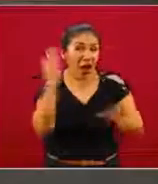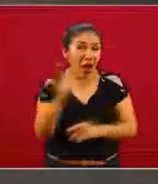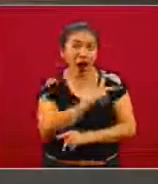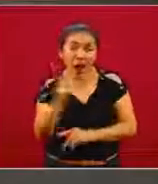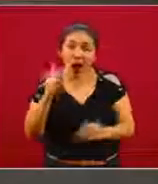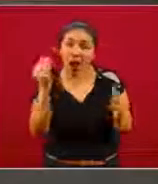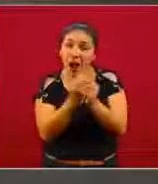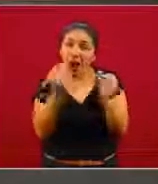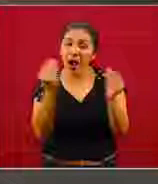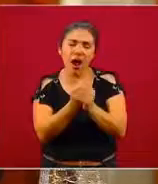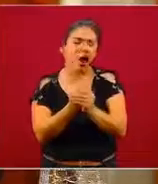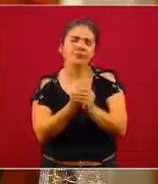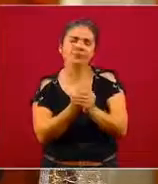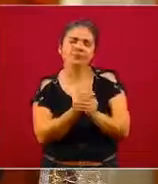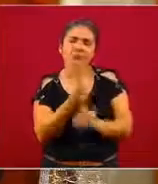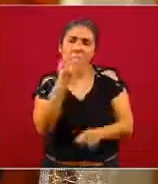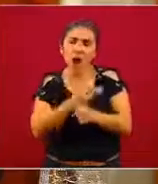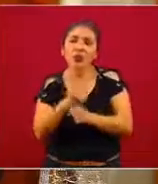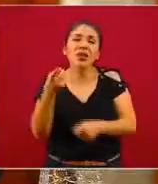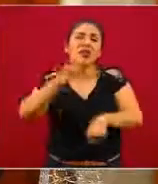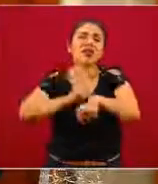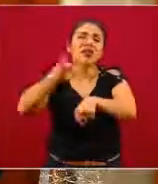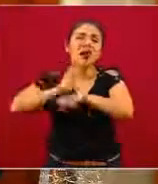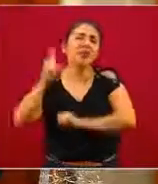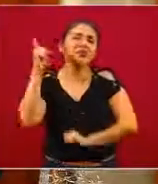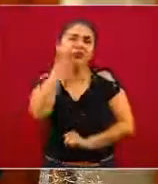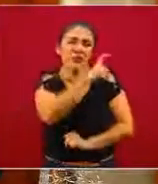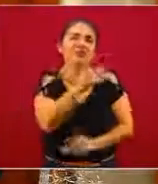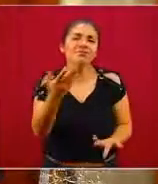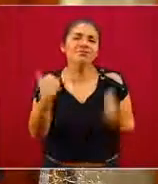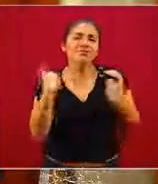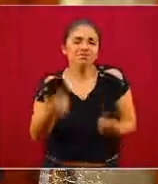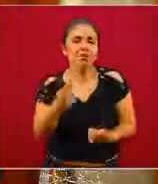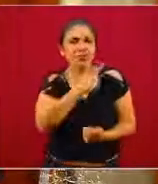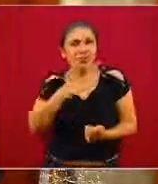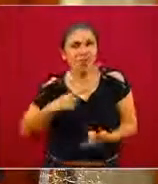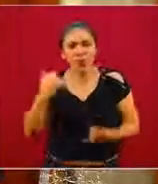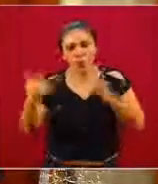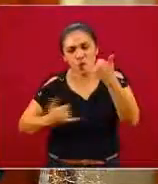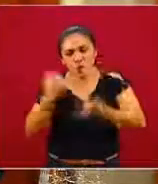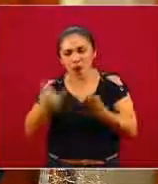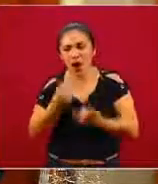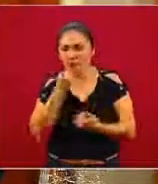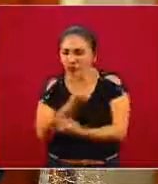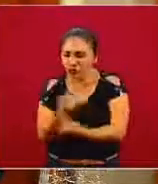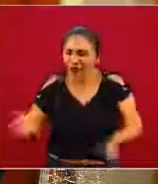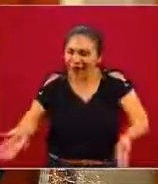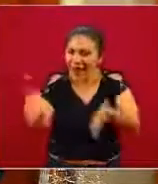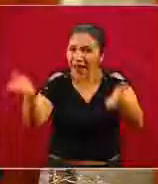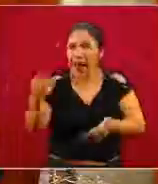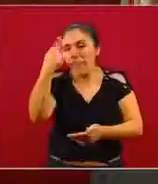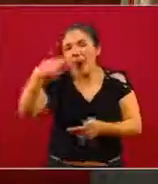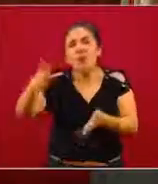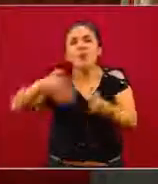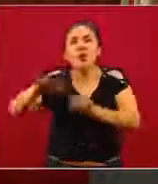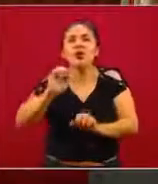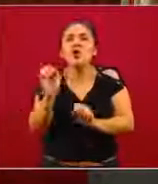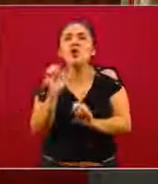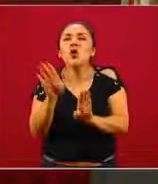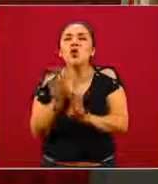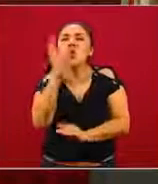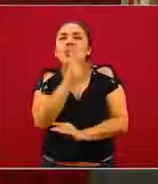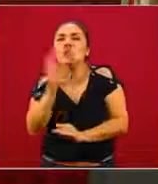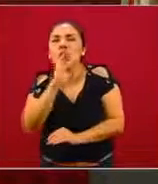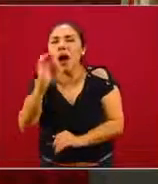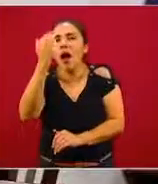Throughout this study and formal learning, children need to be encouraged to play and explore, because that also